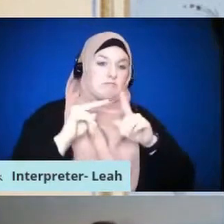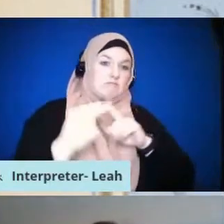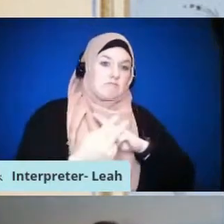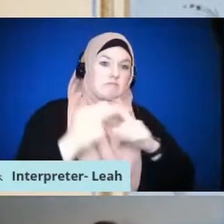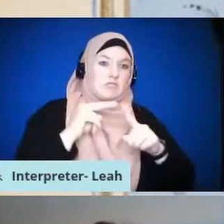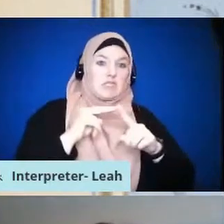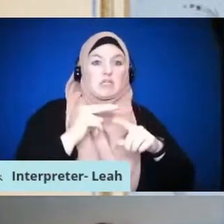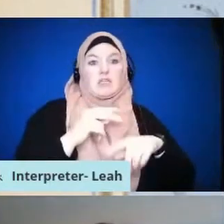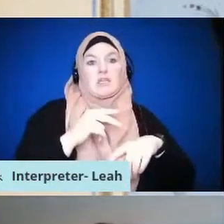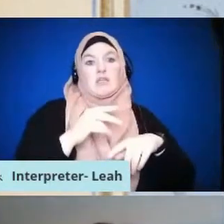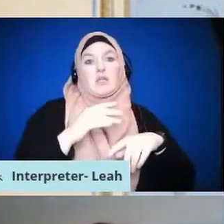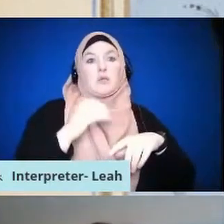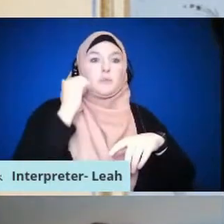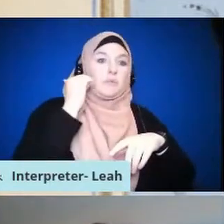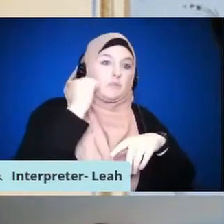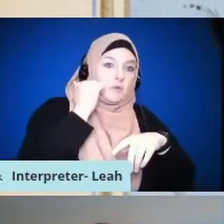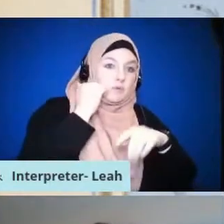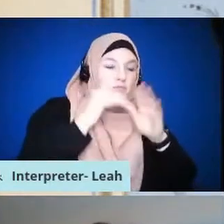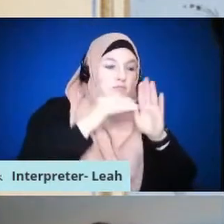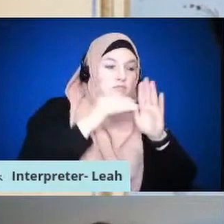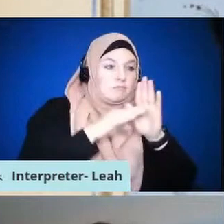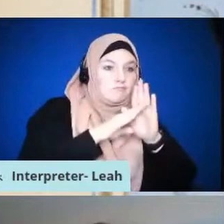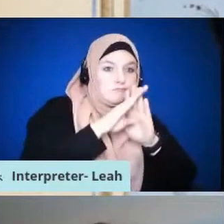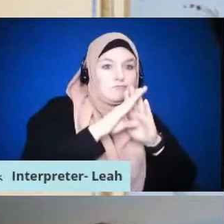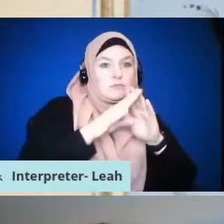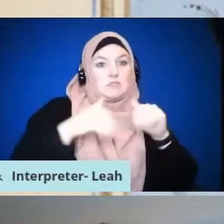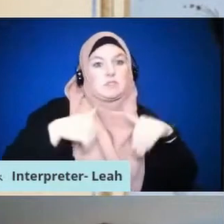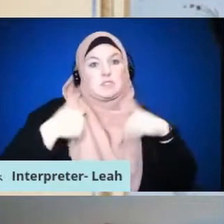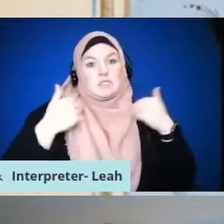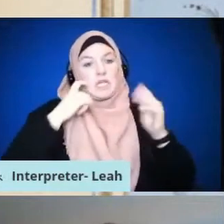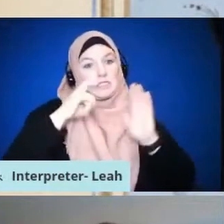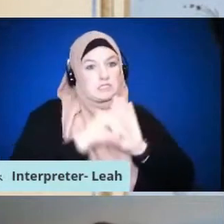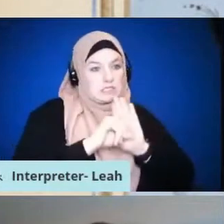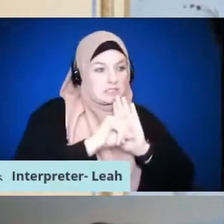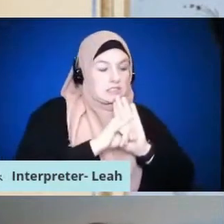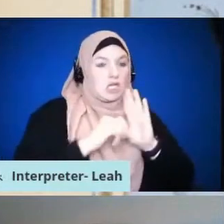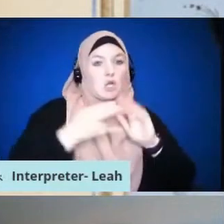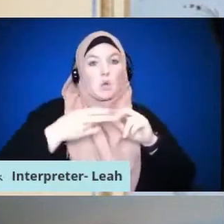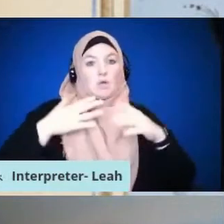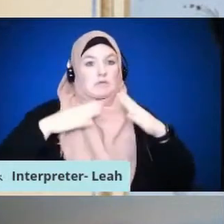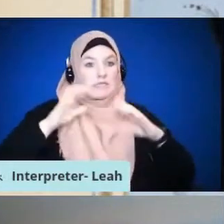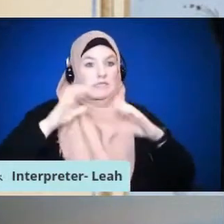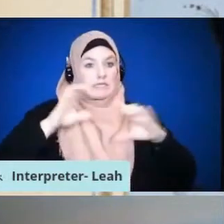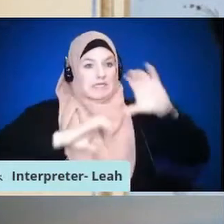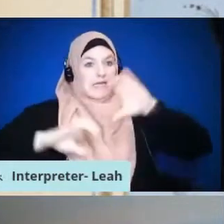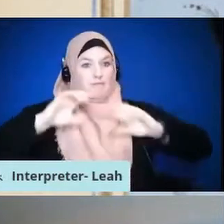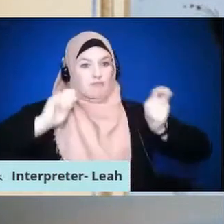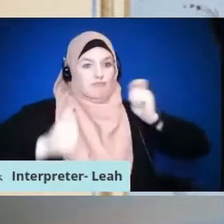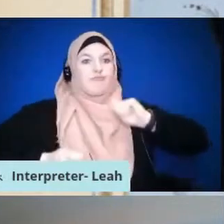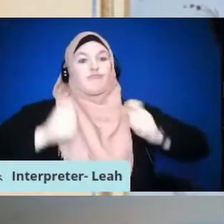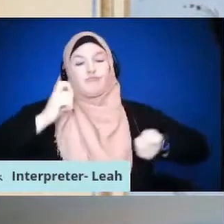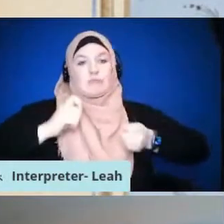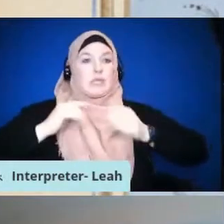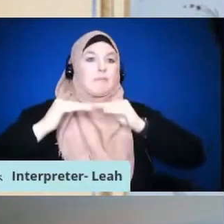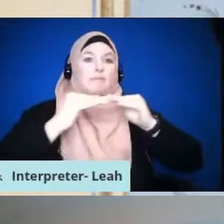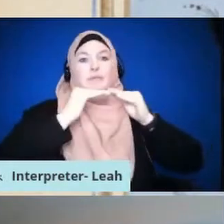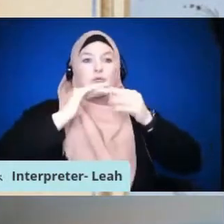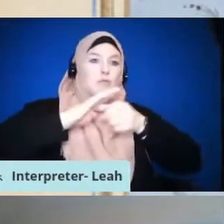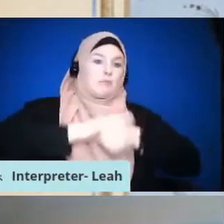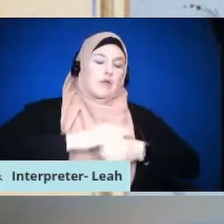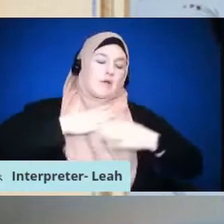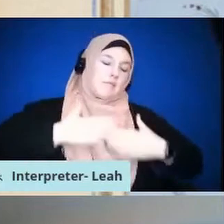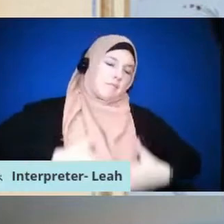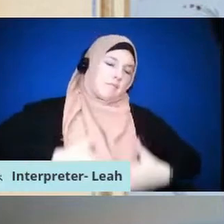of puberty, cognitive development, identity development, hormonal changes, peer pressure, body